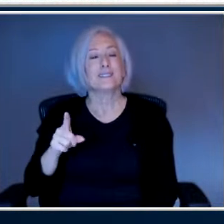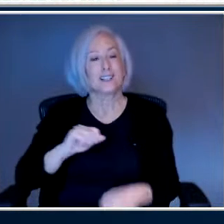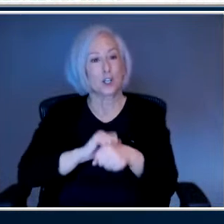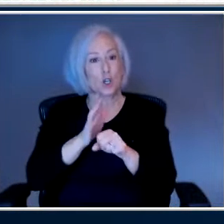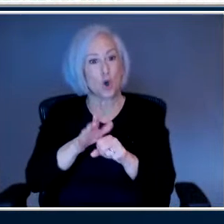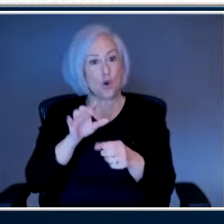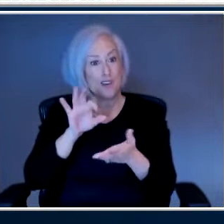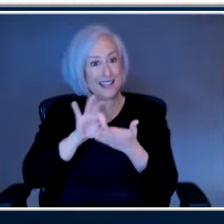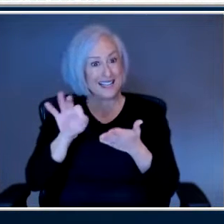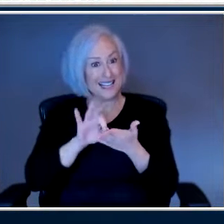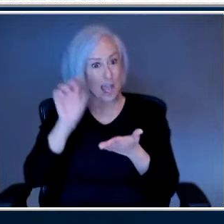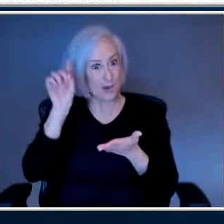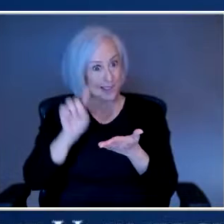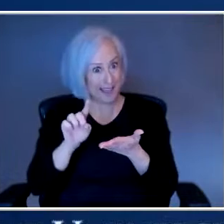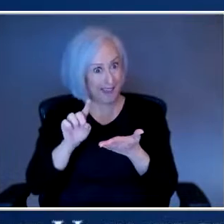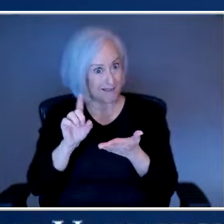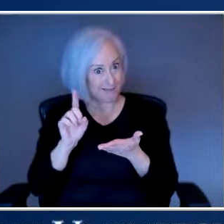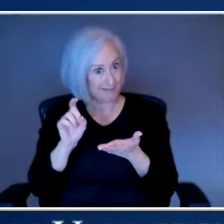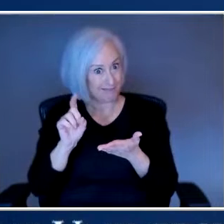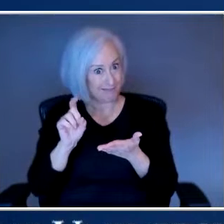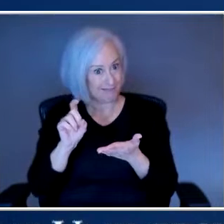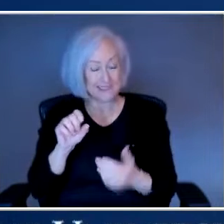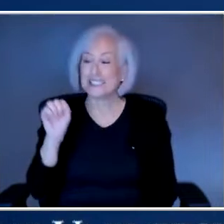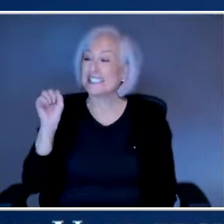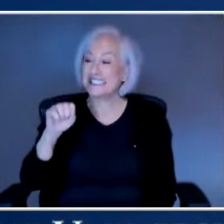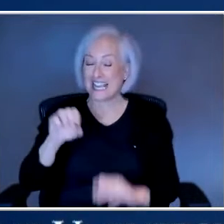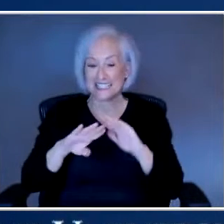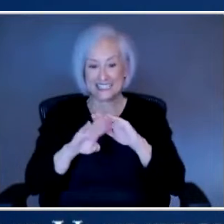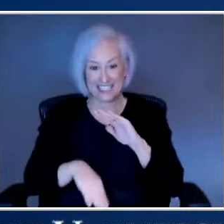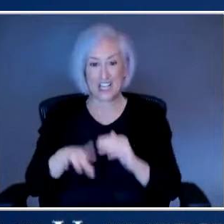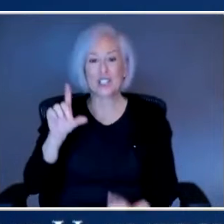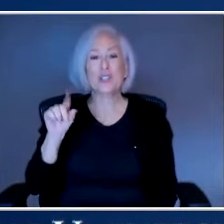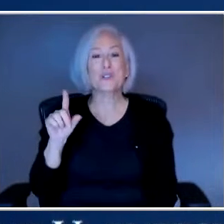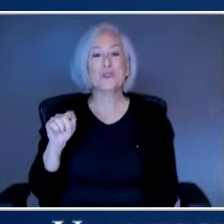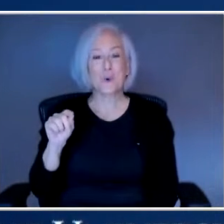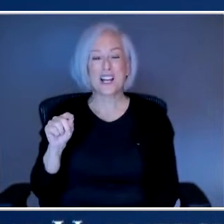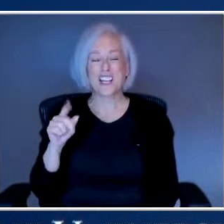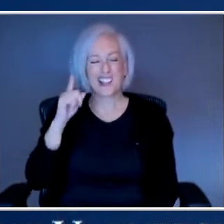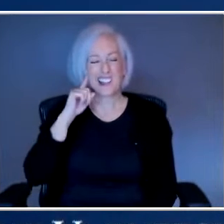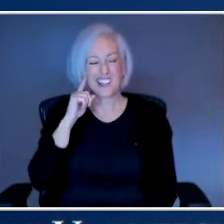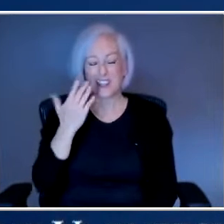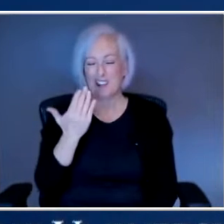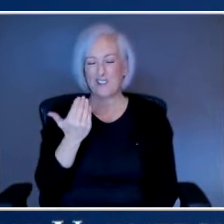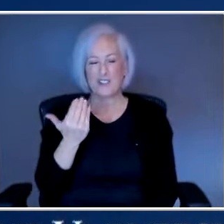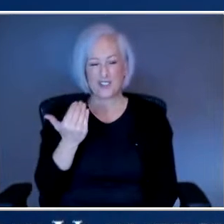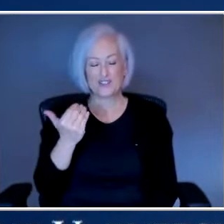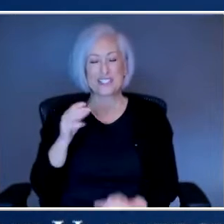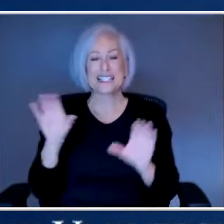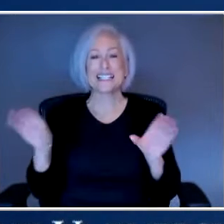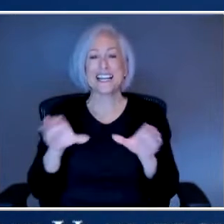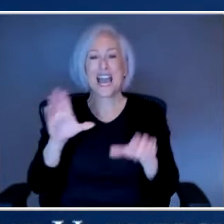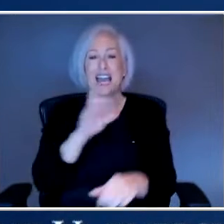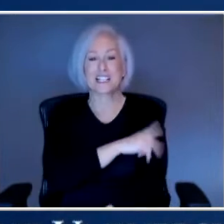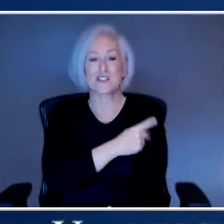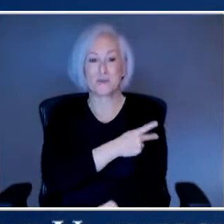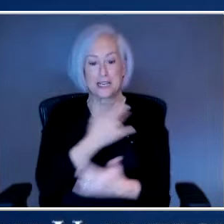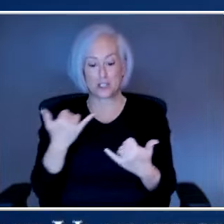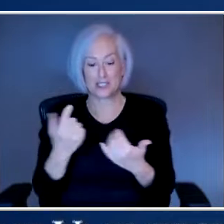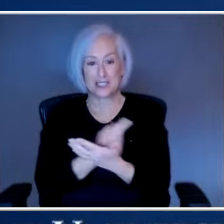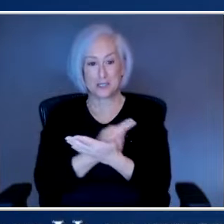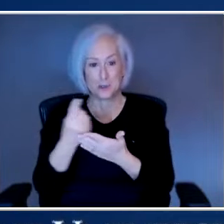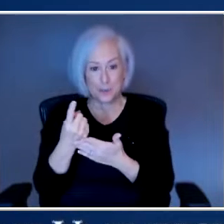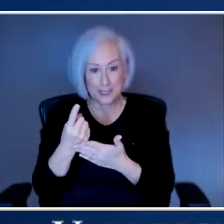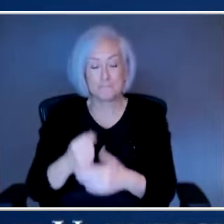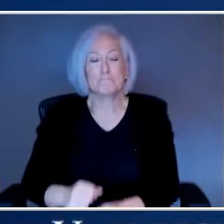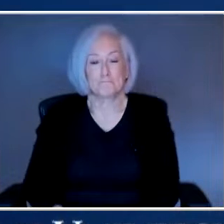week? Down a little bit, yeah. We have down under 20. I think we had 15 active patients this week. So again, it had been